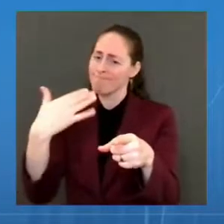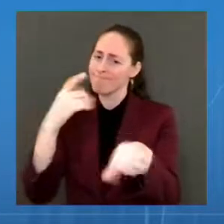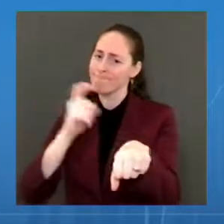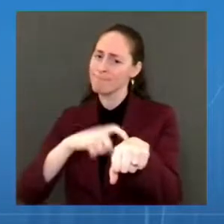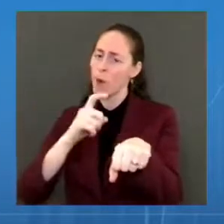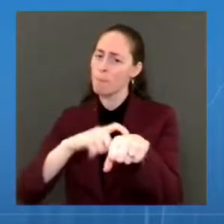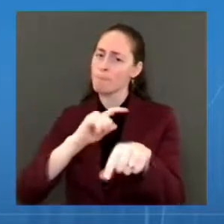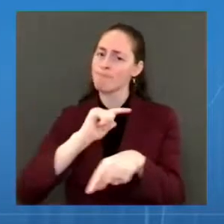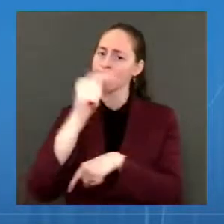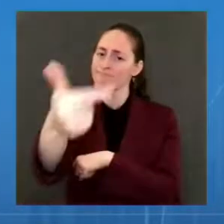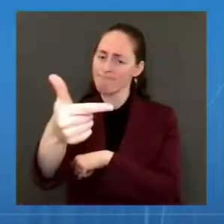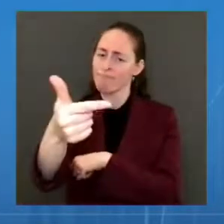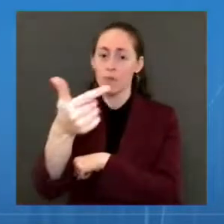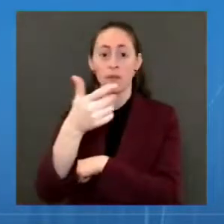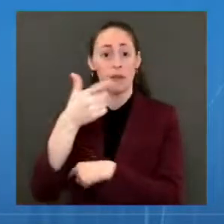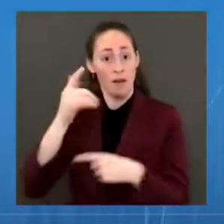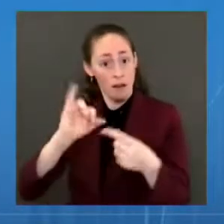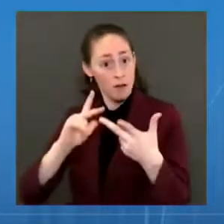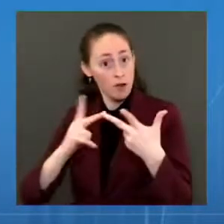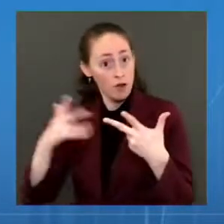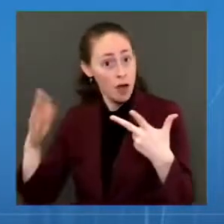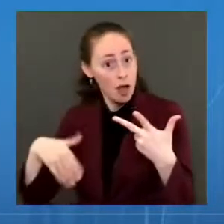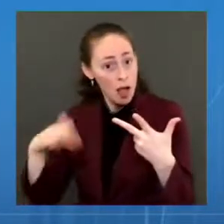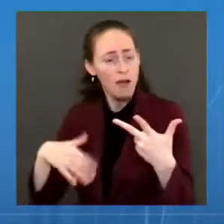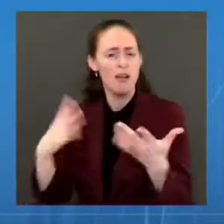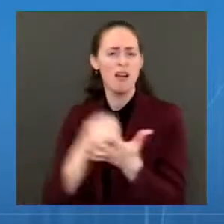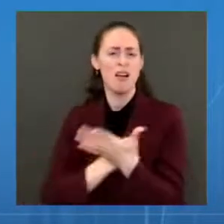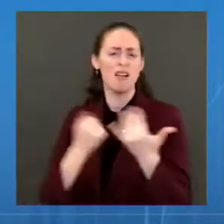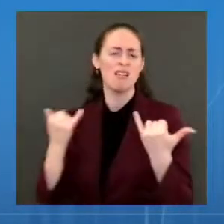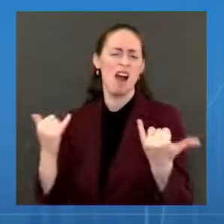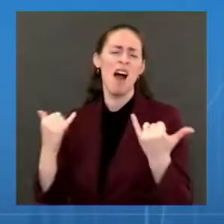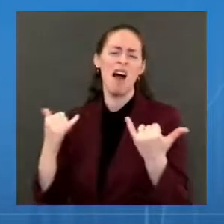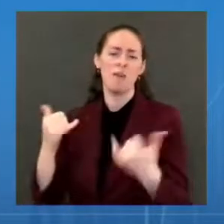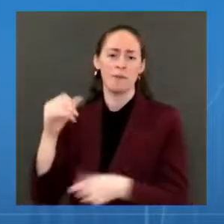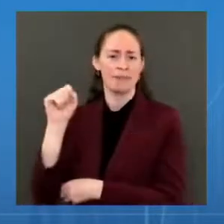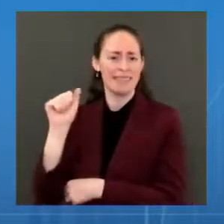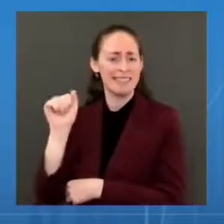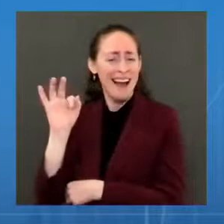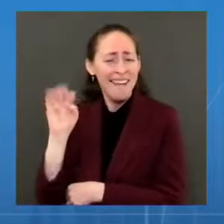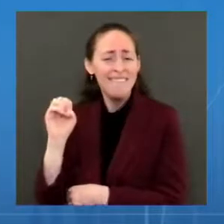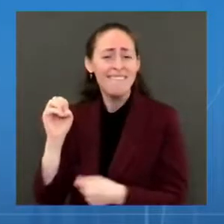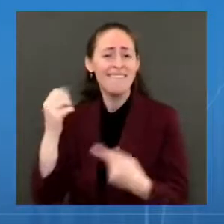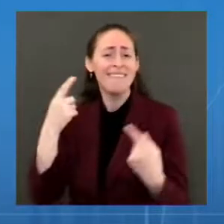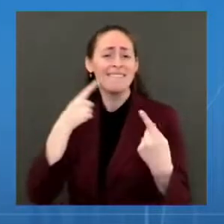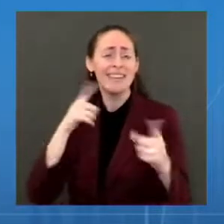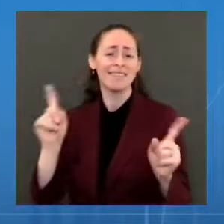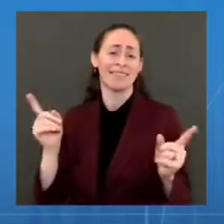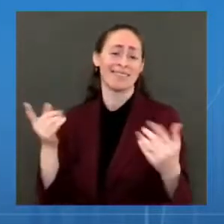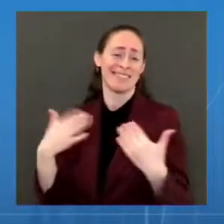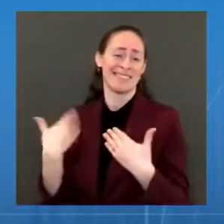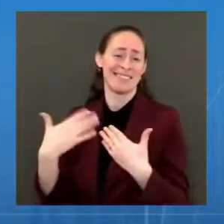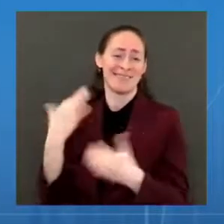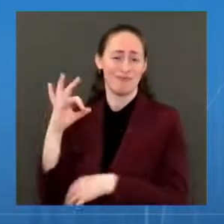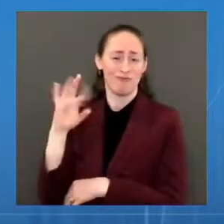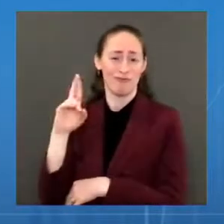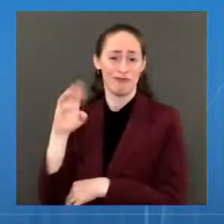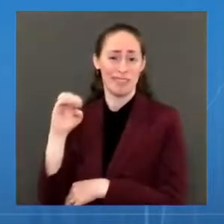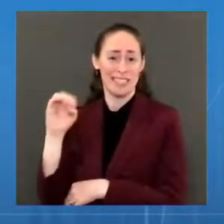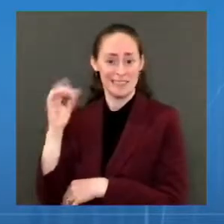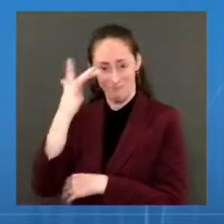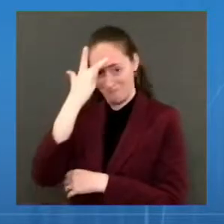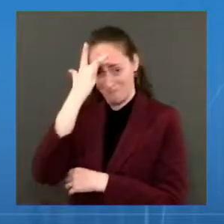shot. It's safe and effective, it's free and easy, and it will help all of us stay safe this